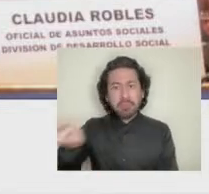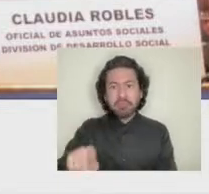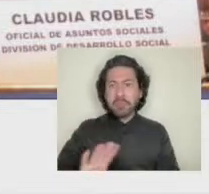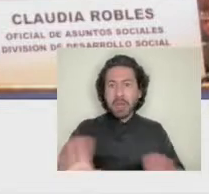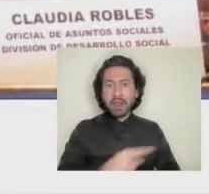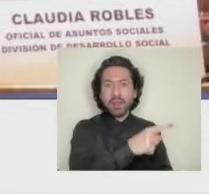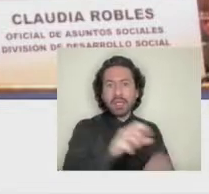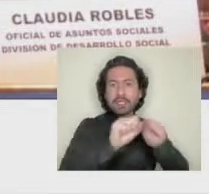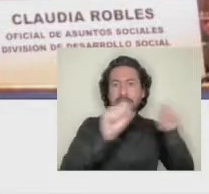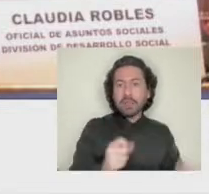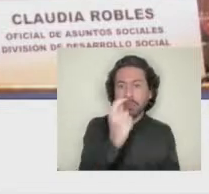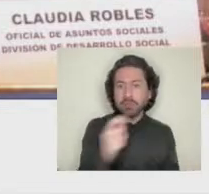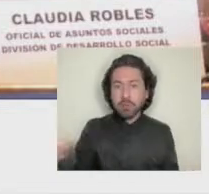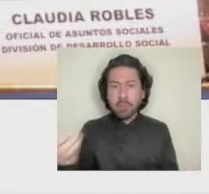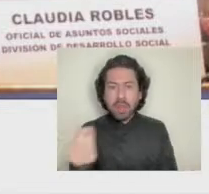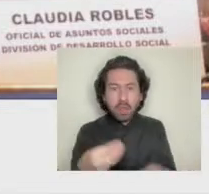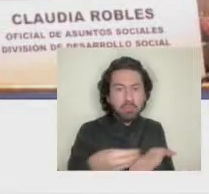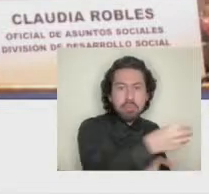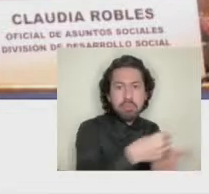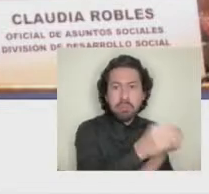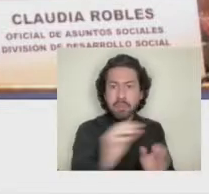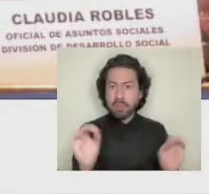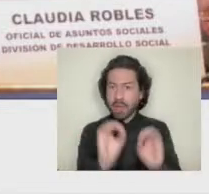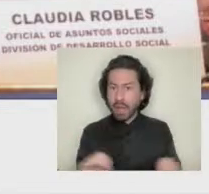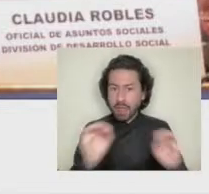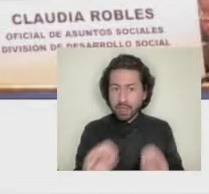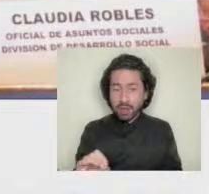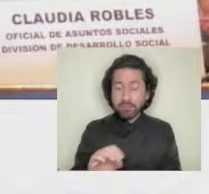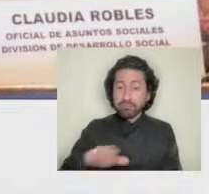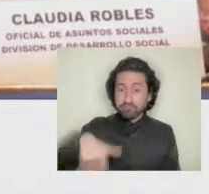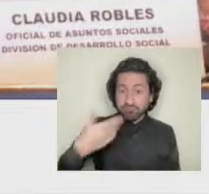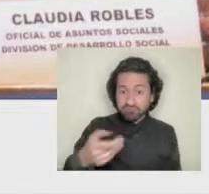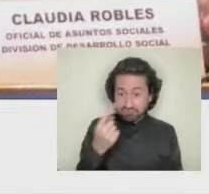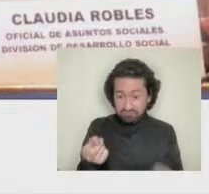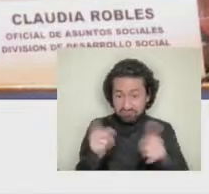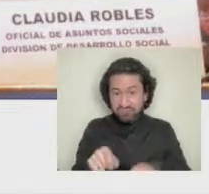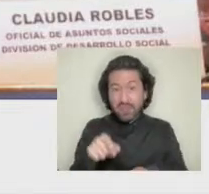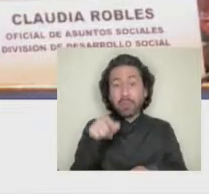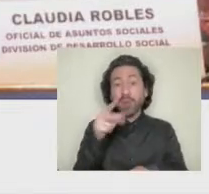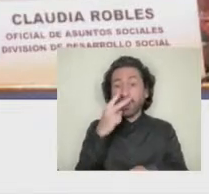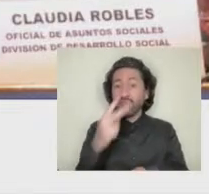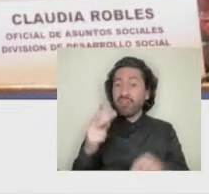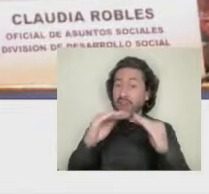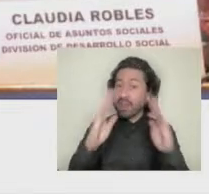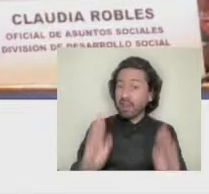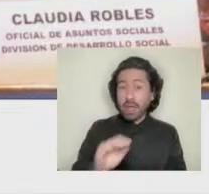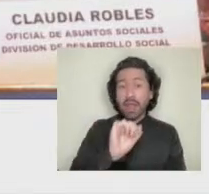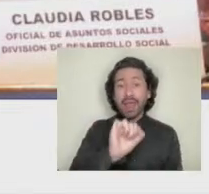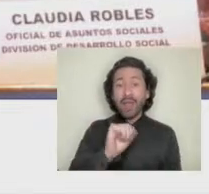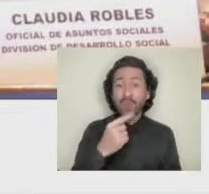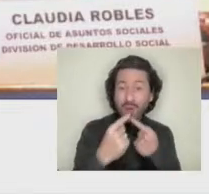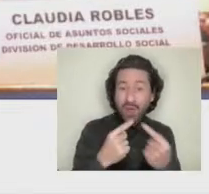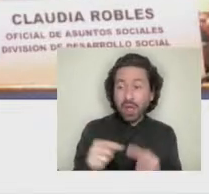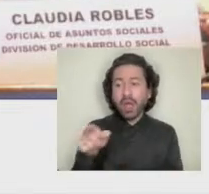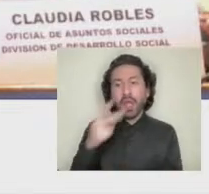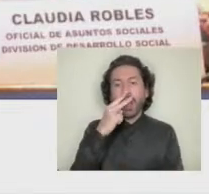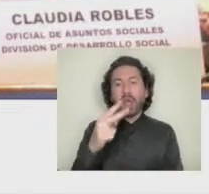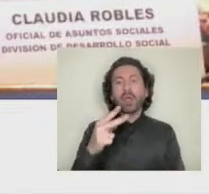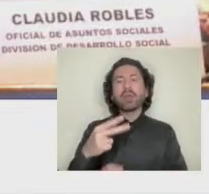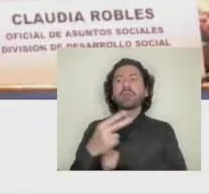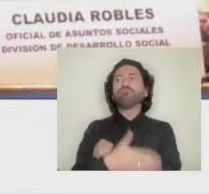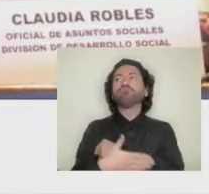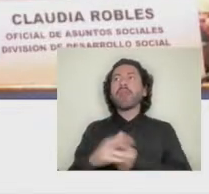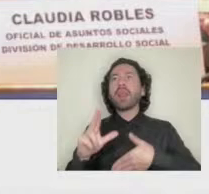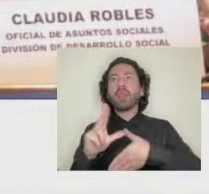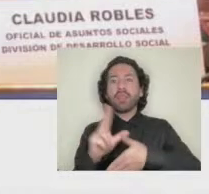not contributing to pension systems. And when we look at the results of household surveys for 8 countries in Latin America, we